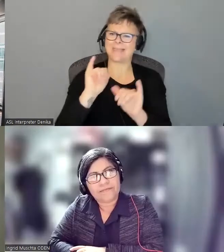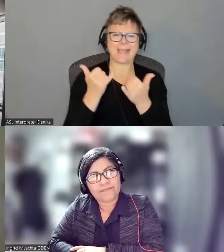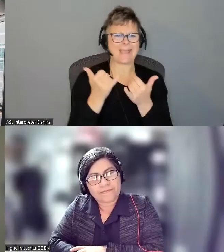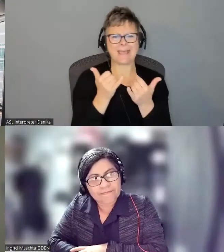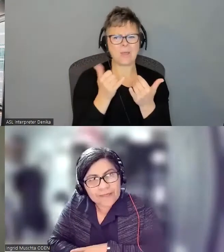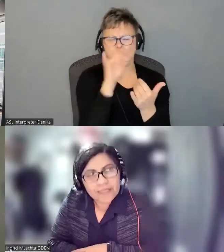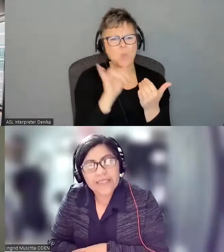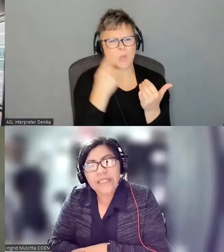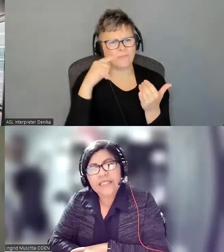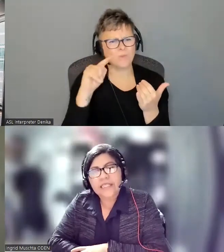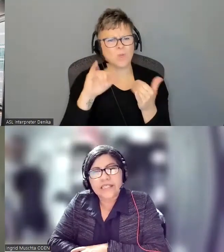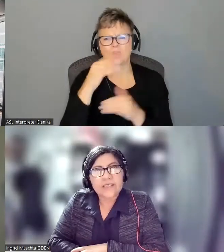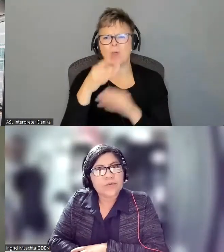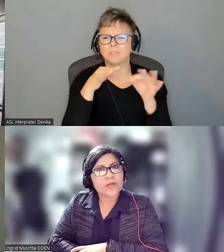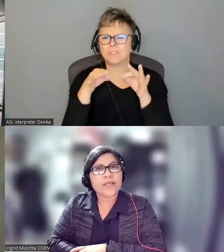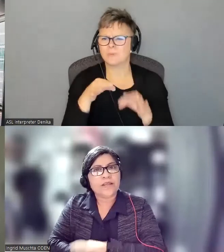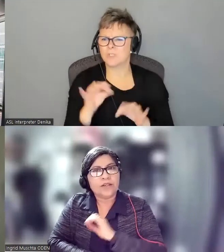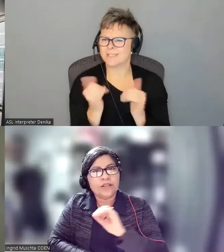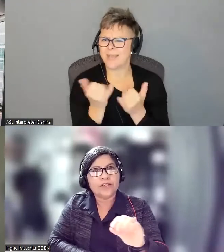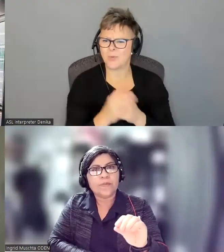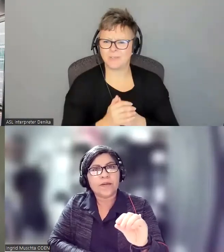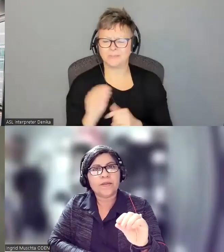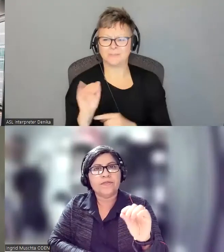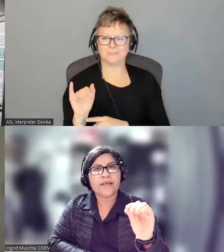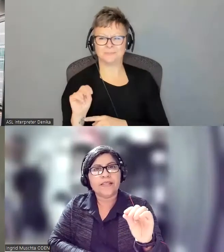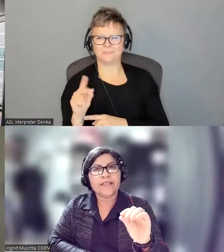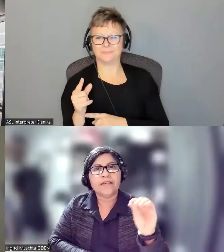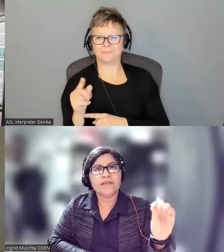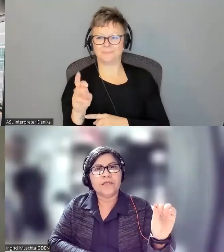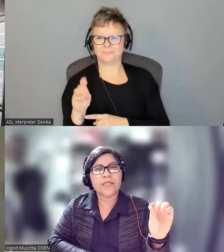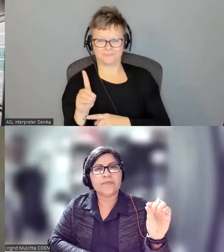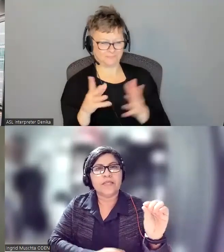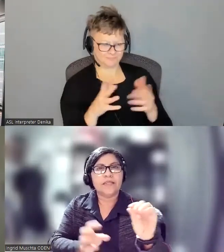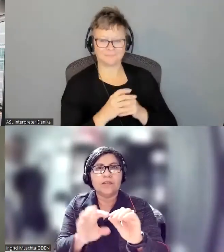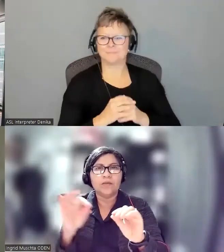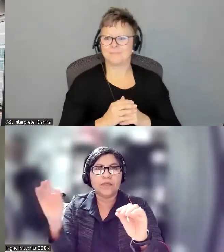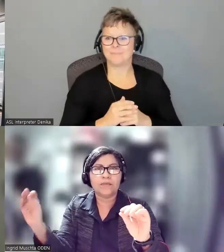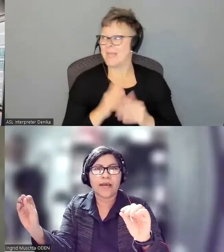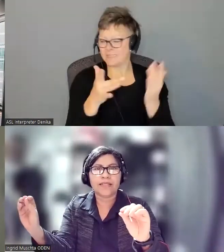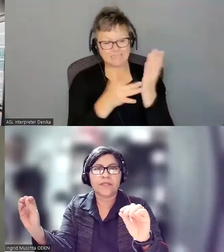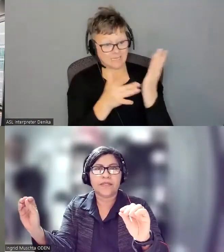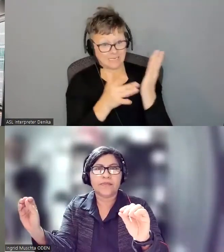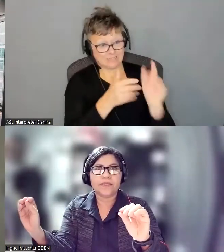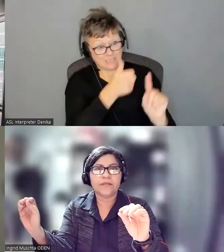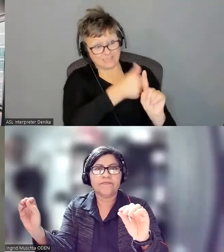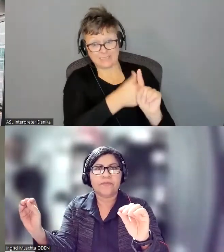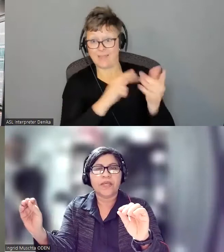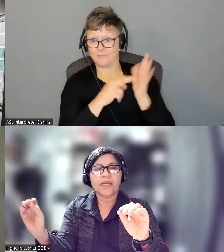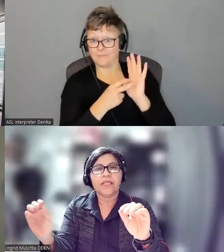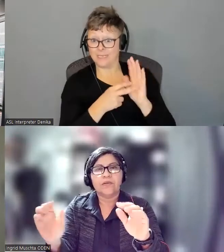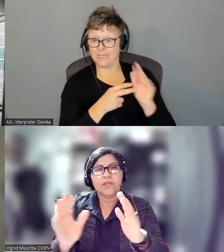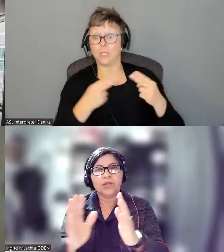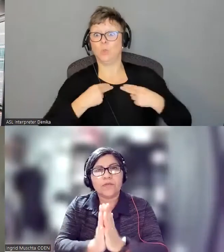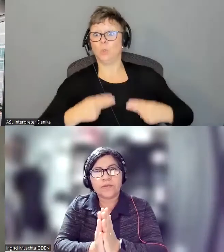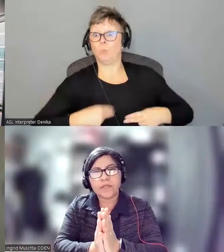you? So it's interesting. You were talking earlier about the fact that technology doesn't mean that the human aspect disappears.